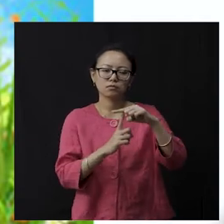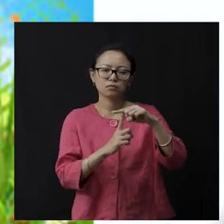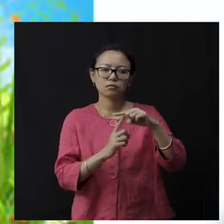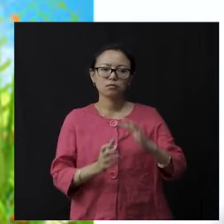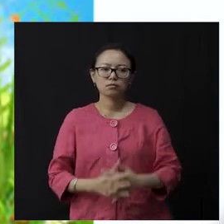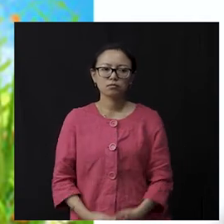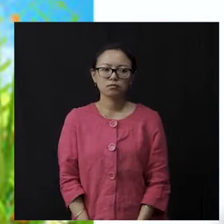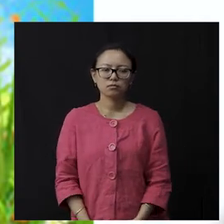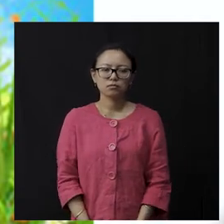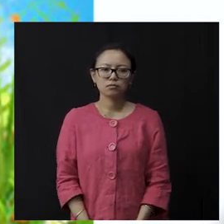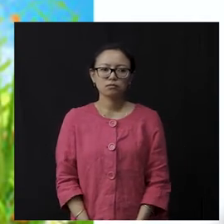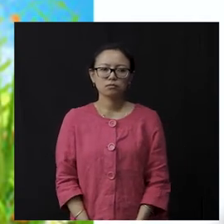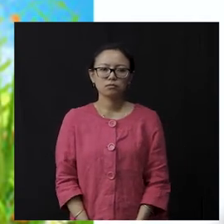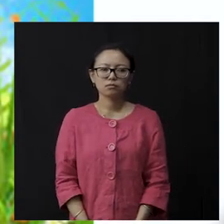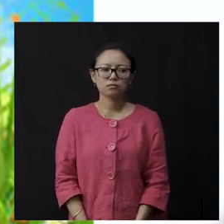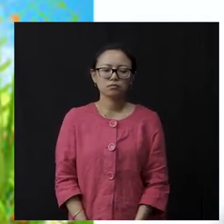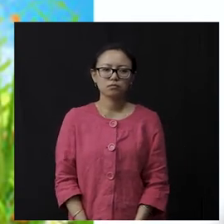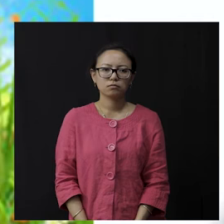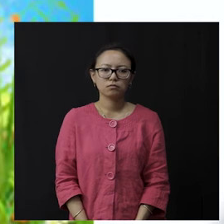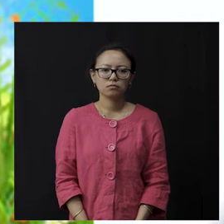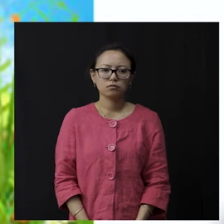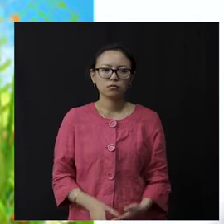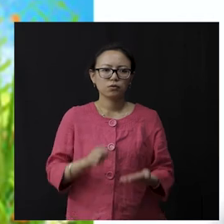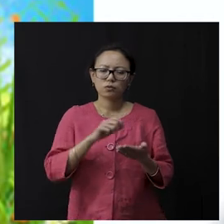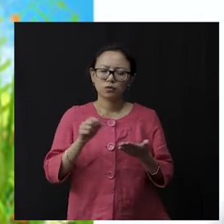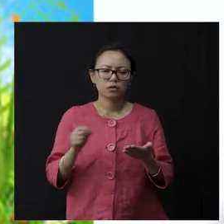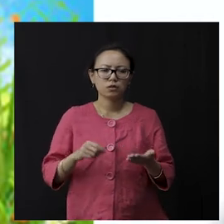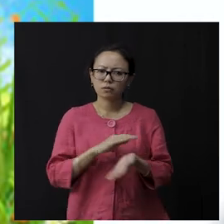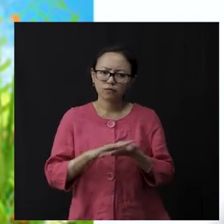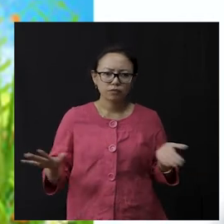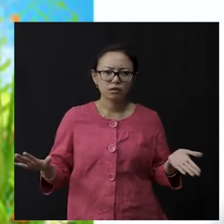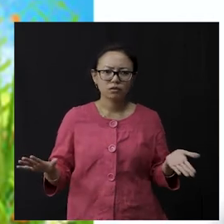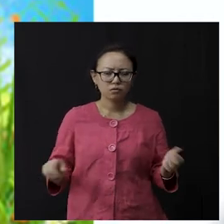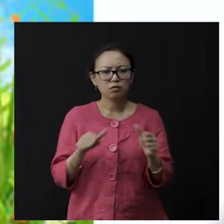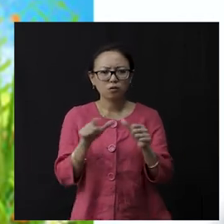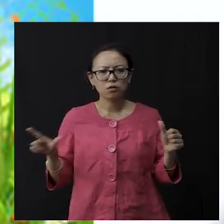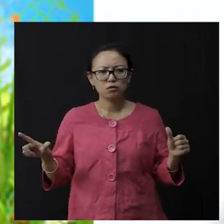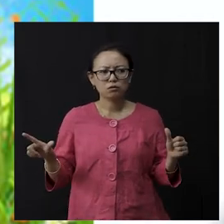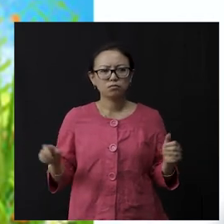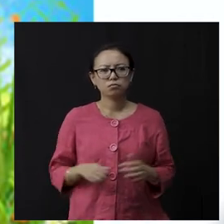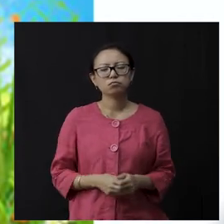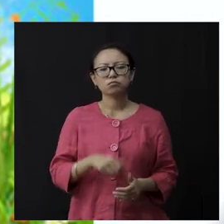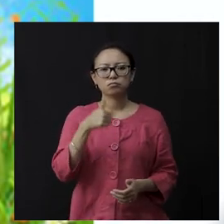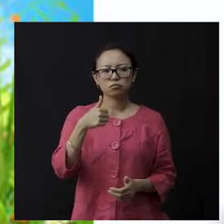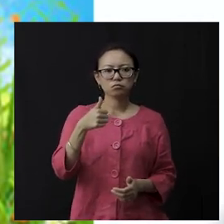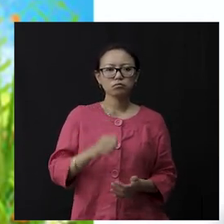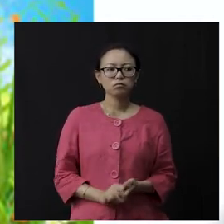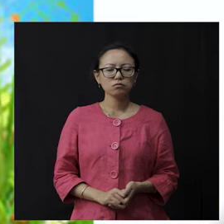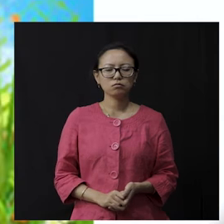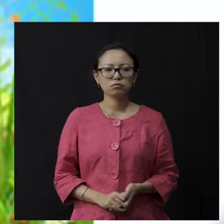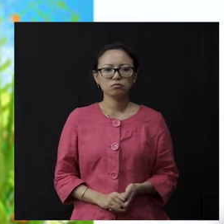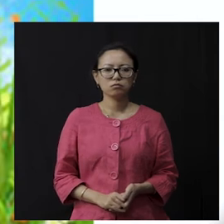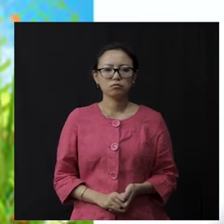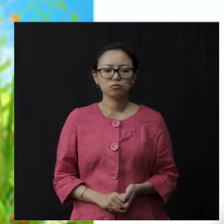N-I-G-H-T, night. So children, have you copied down all these words? Very good. You copy